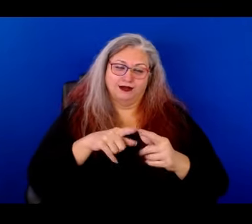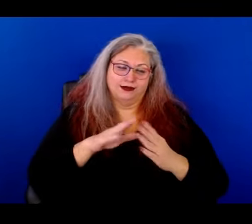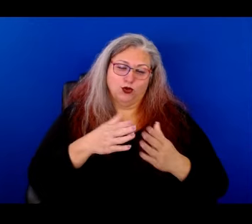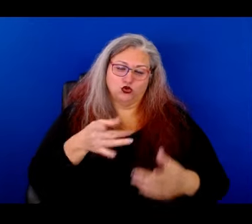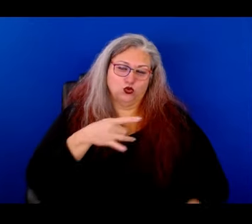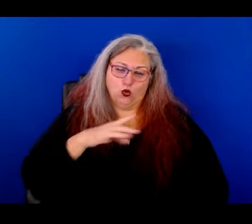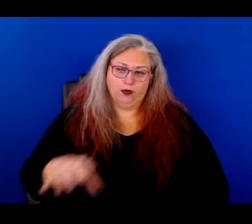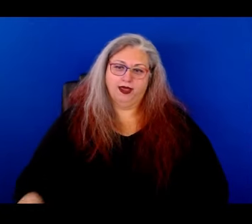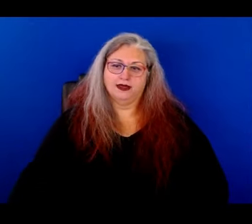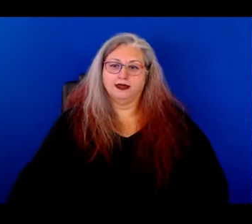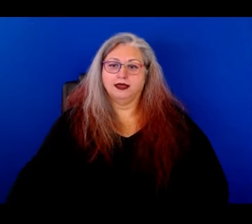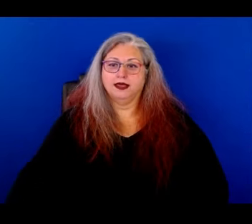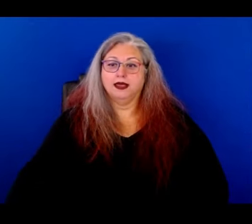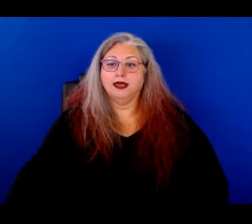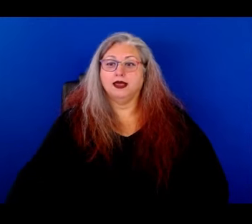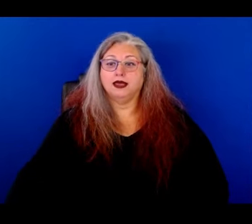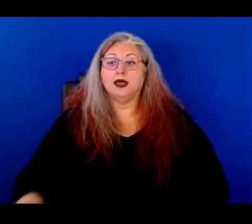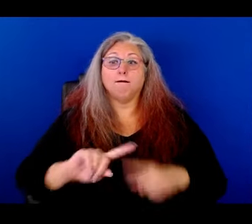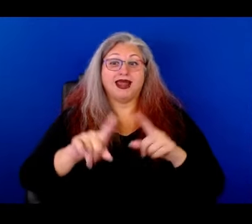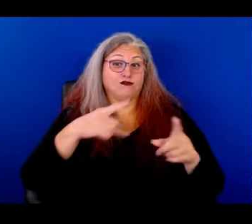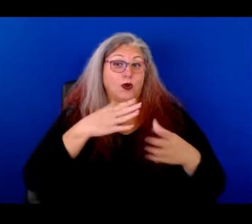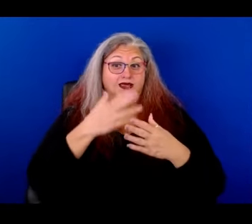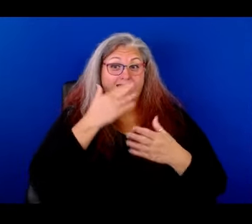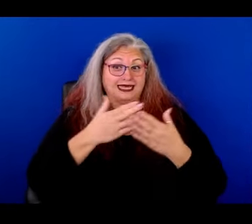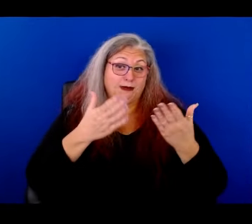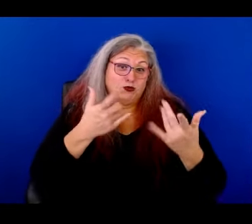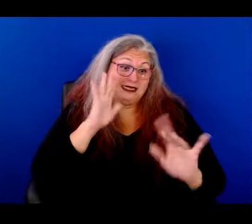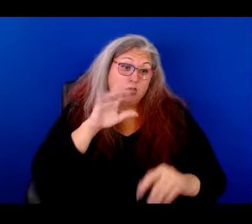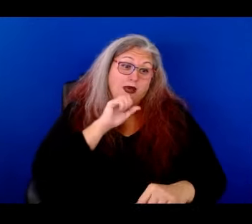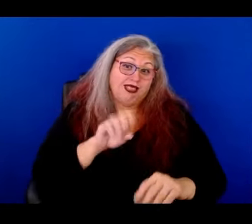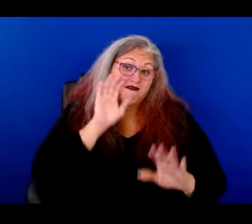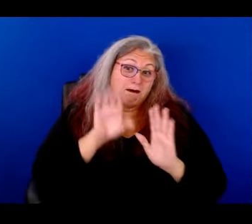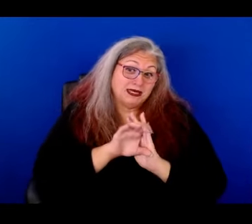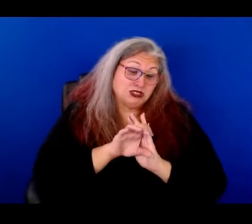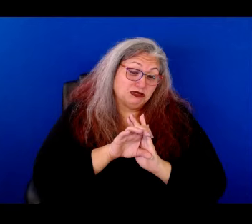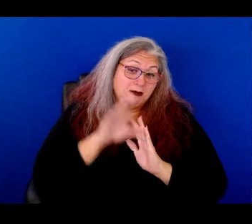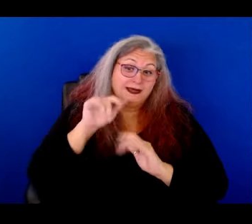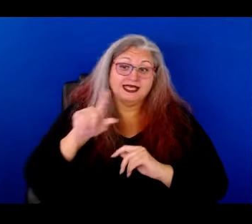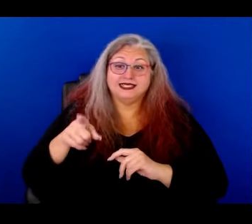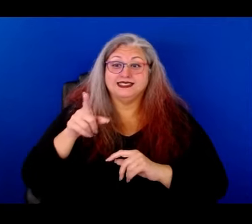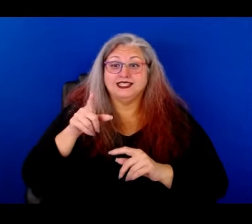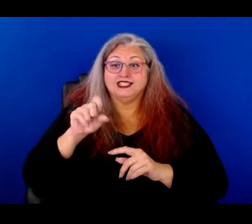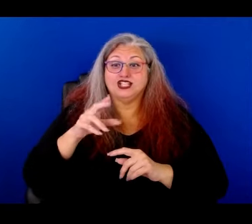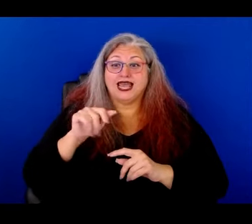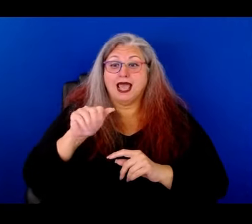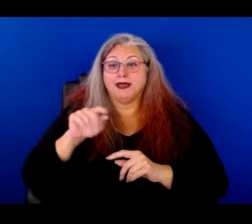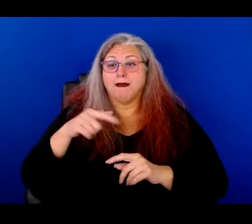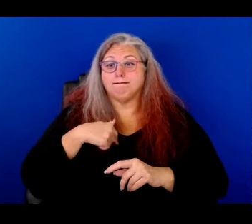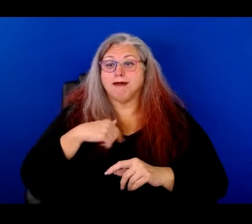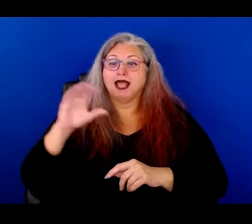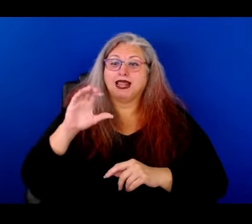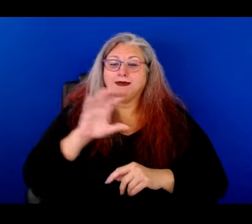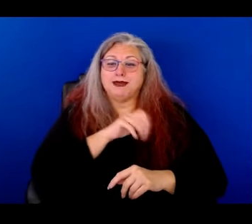it. But if you don't like funny things, you might still love the pictures. Because Shadia Amin, my Colombian